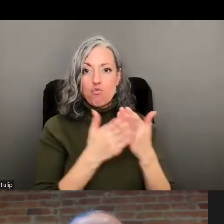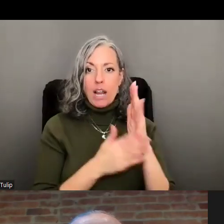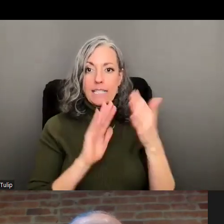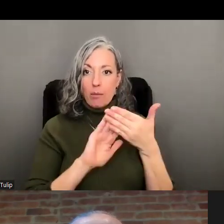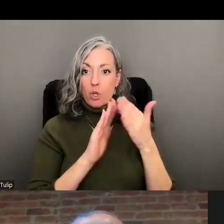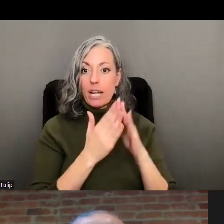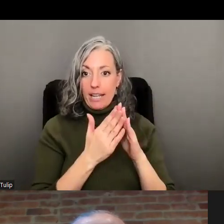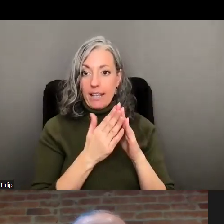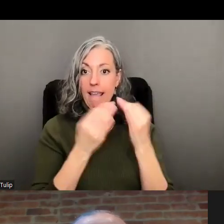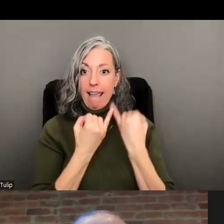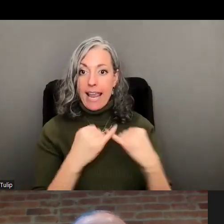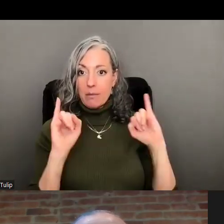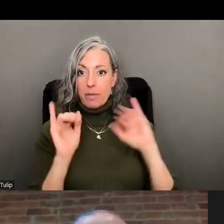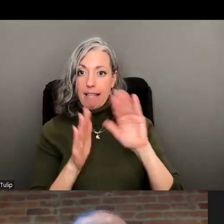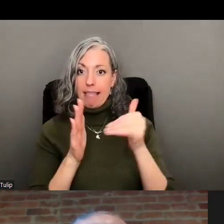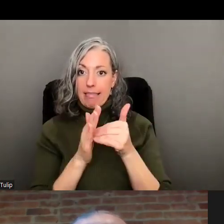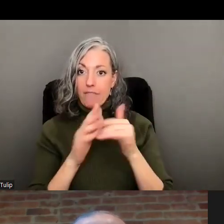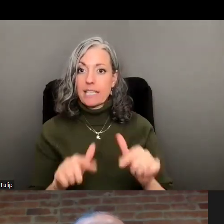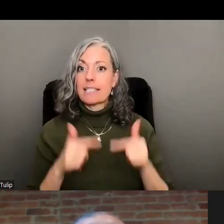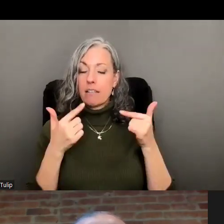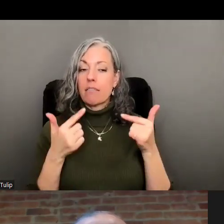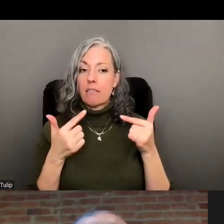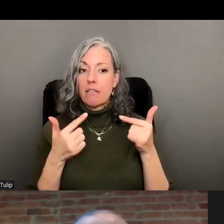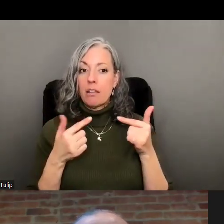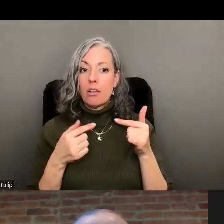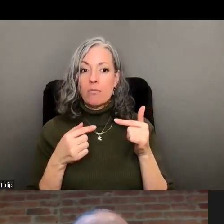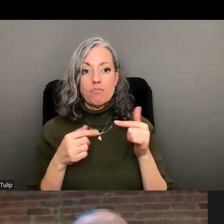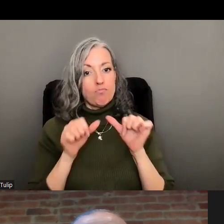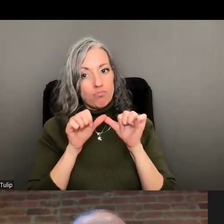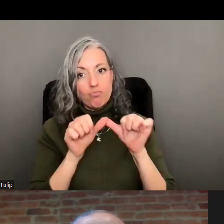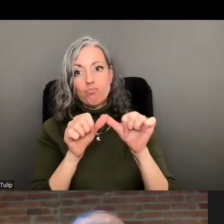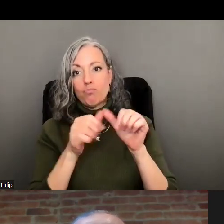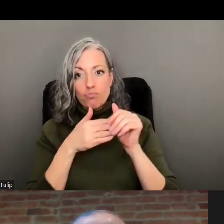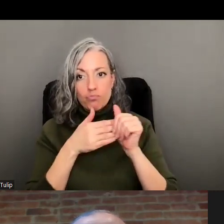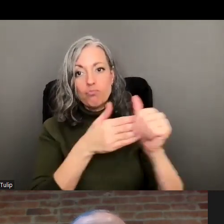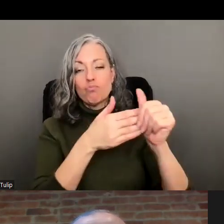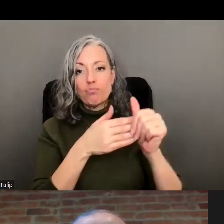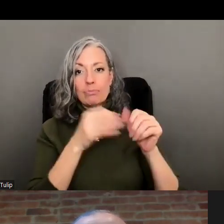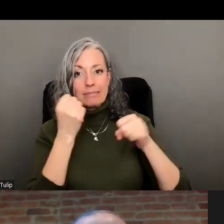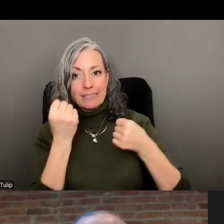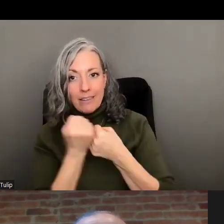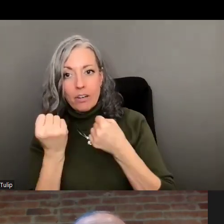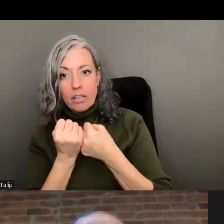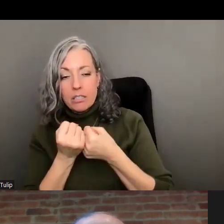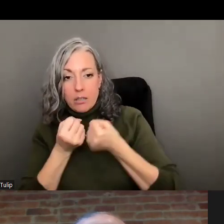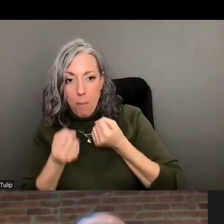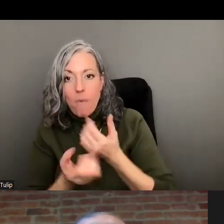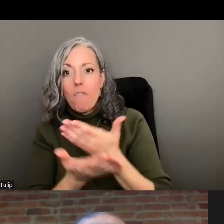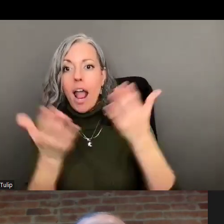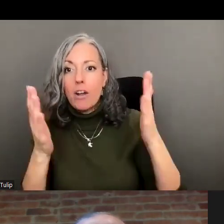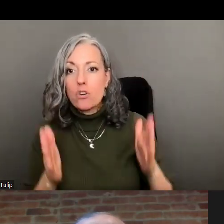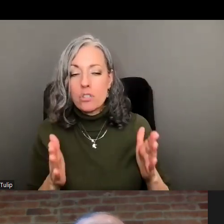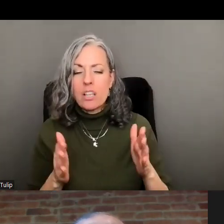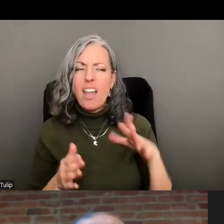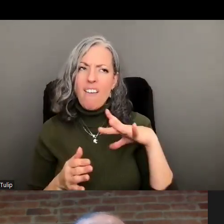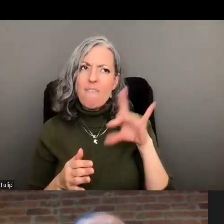as independent living centers, as peer-led advocates and service providers, have always found that